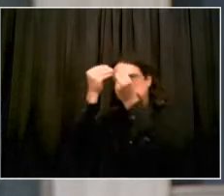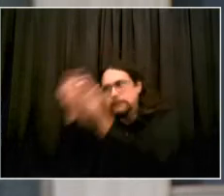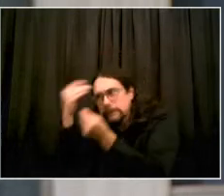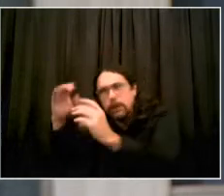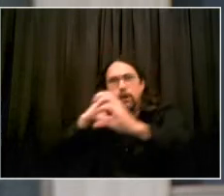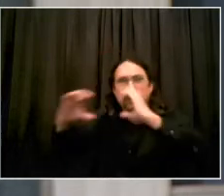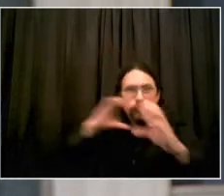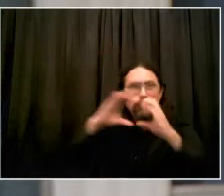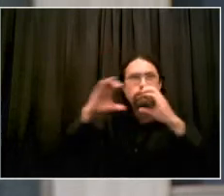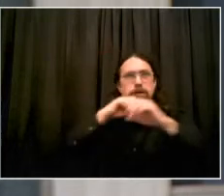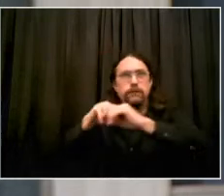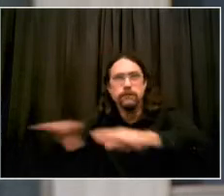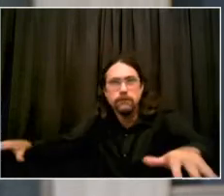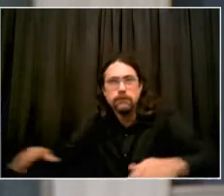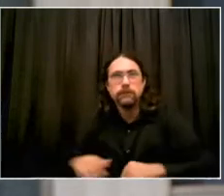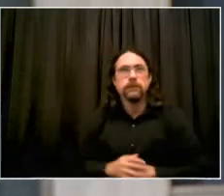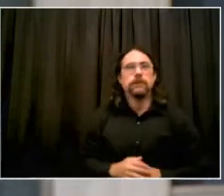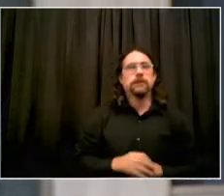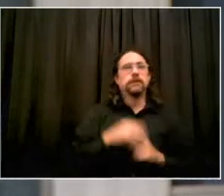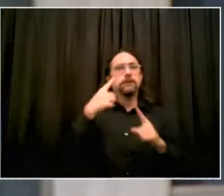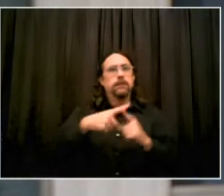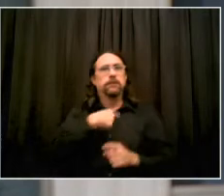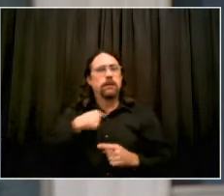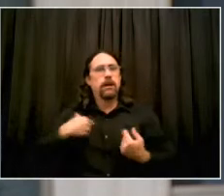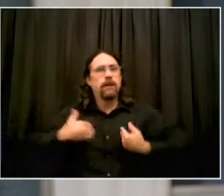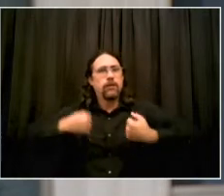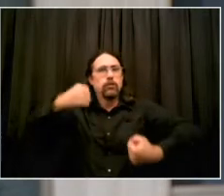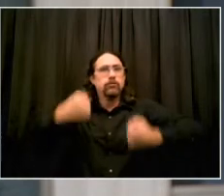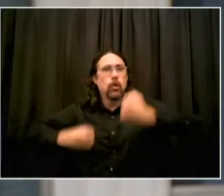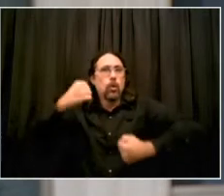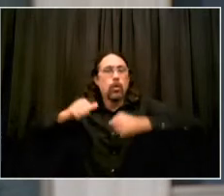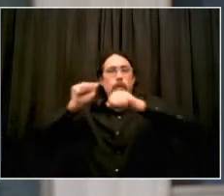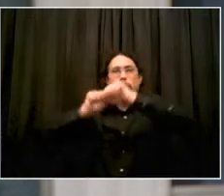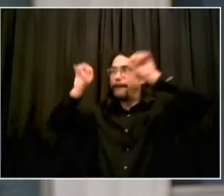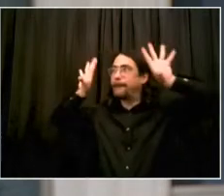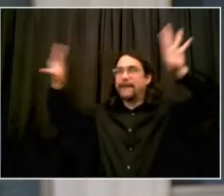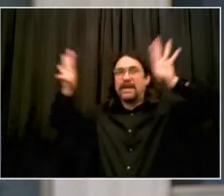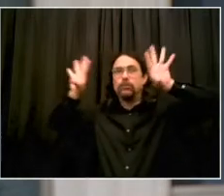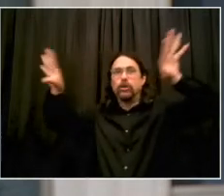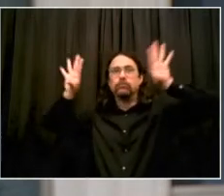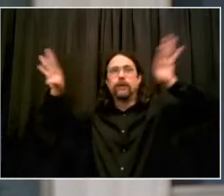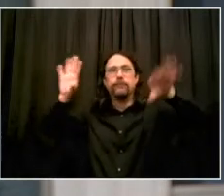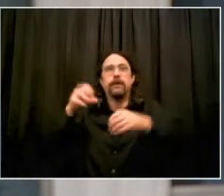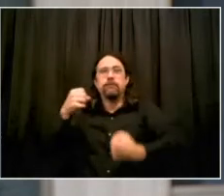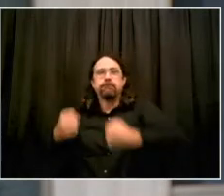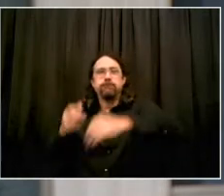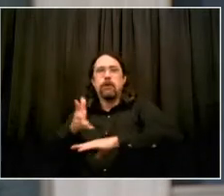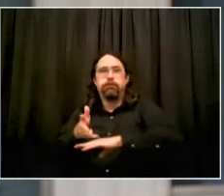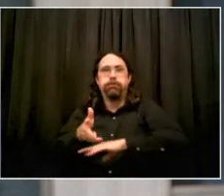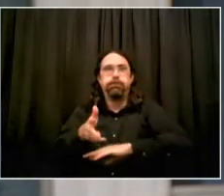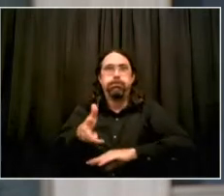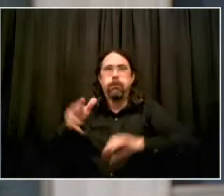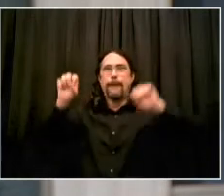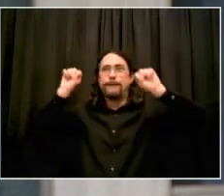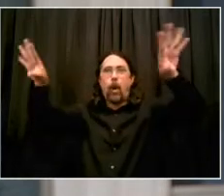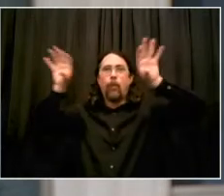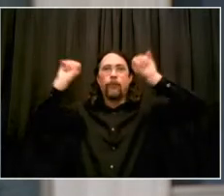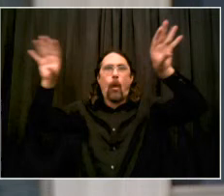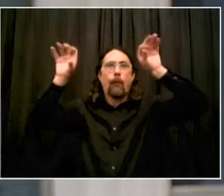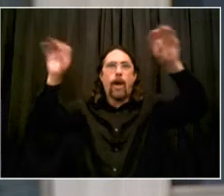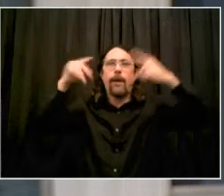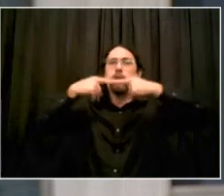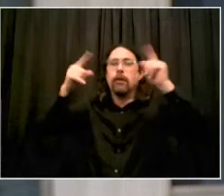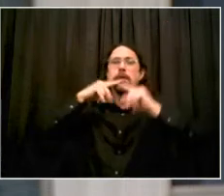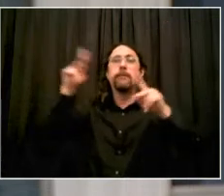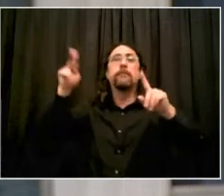to all households in the cluster area. We're using every tool, and we're open to suggestions of other tools if people have